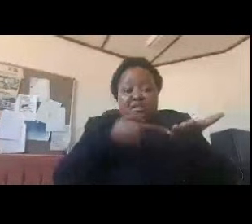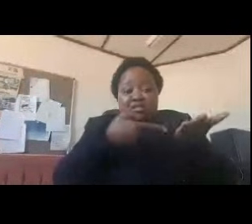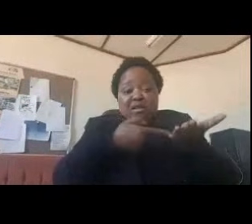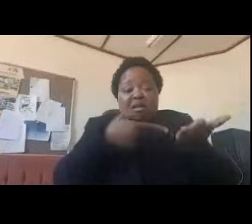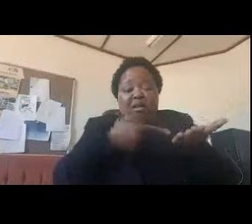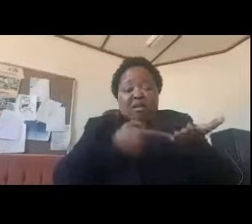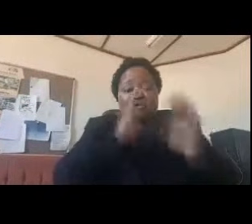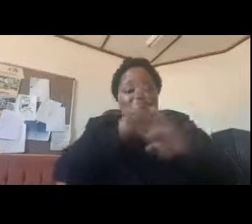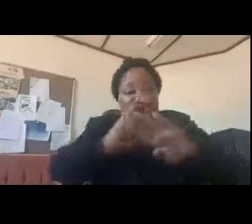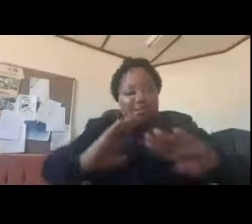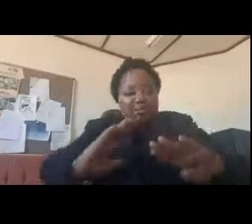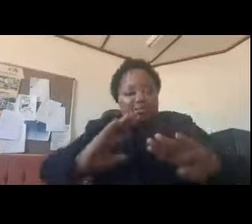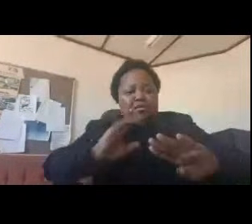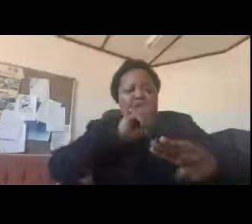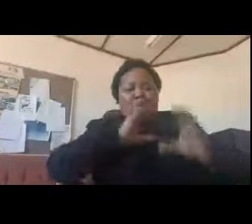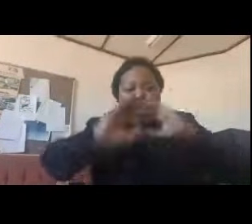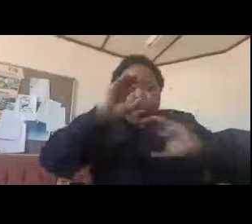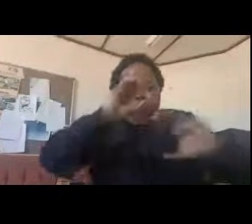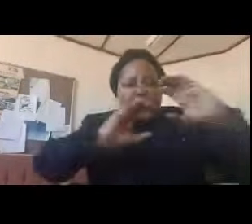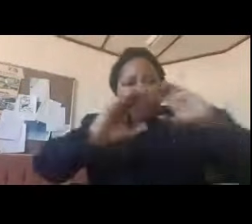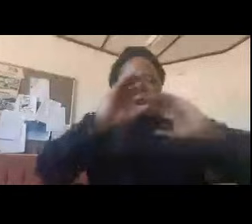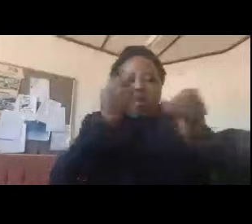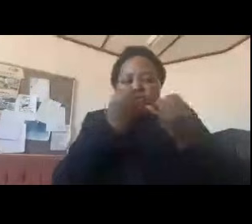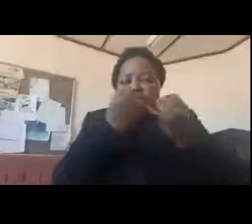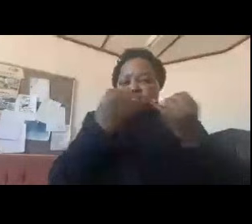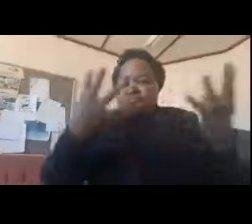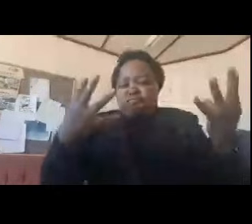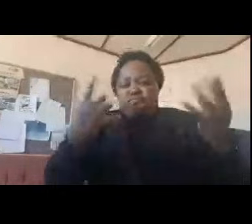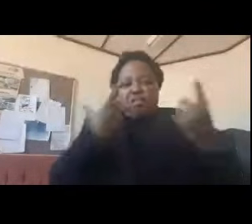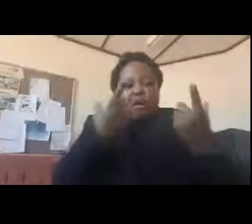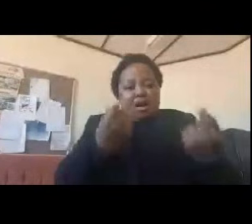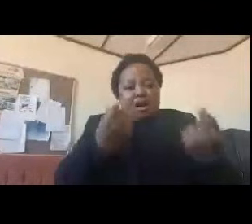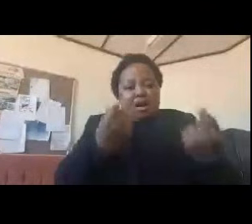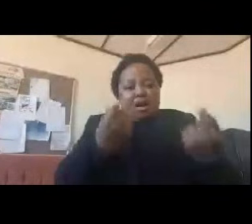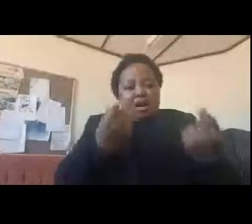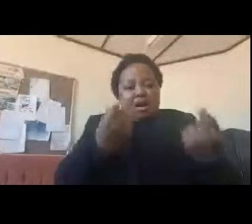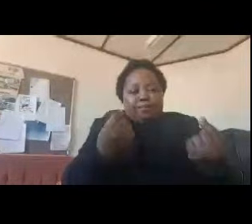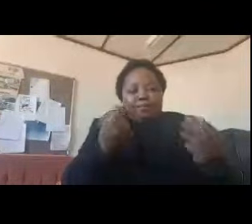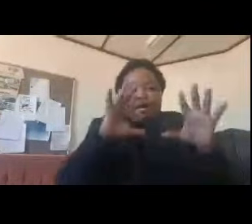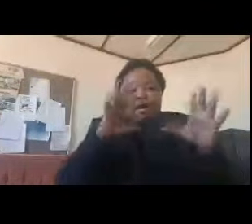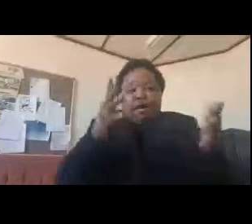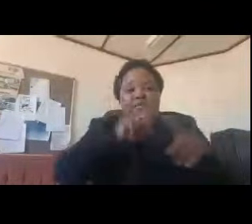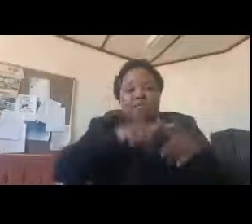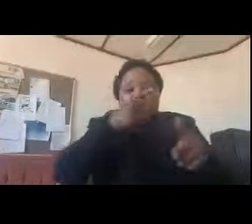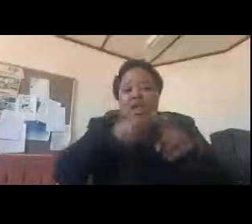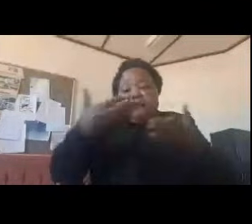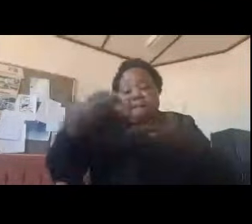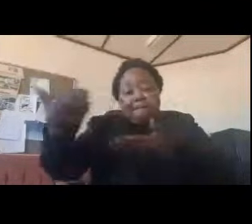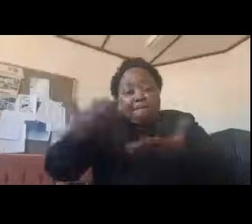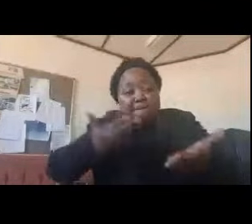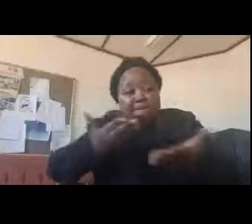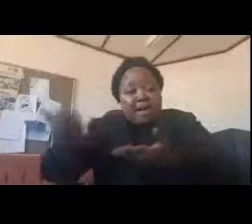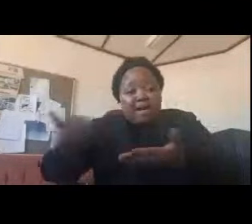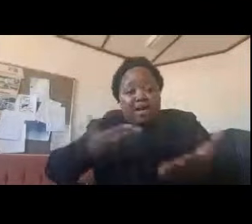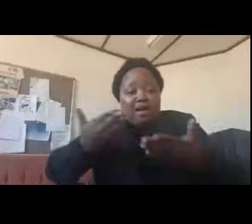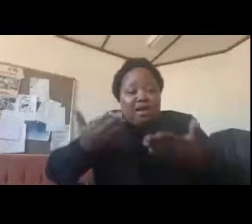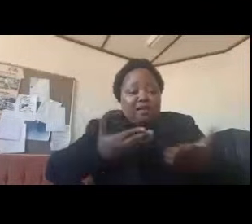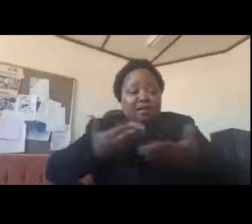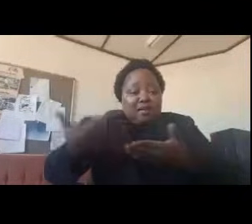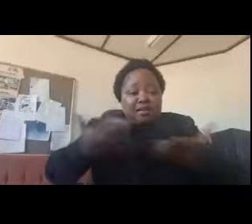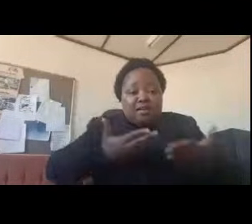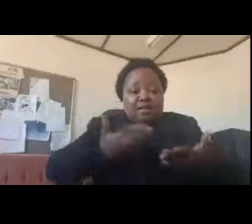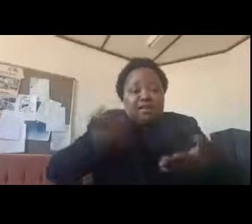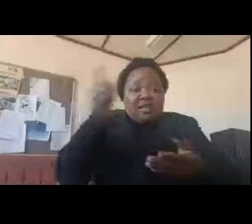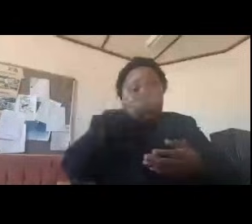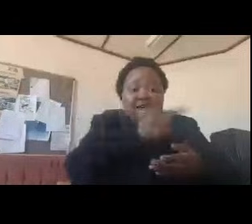most of the communication is being made as we market the services that we give to our communities. But you find